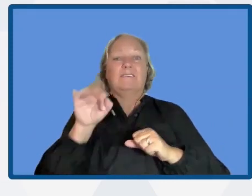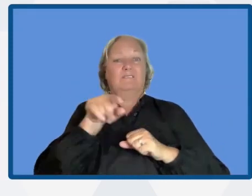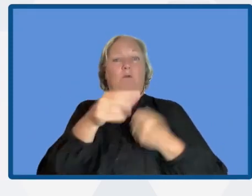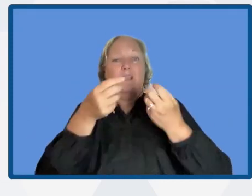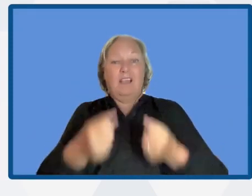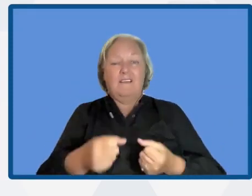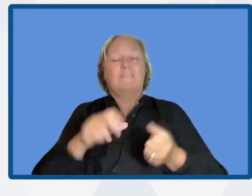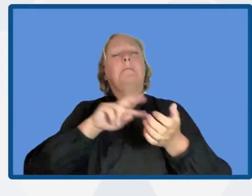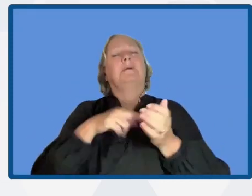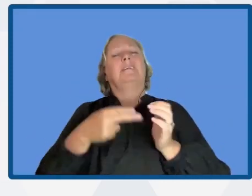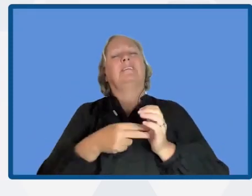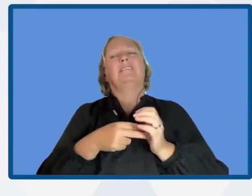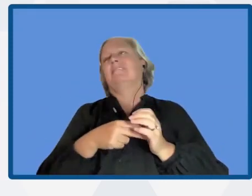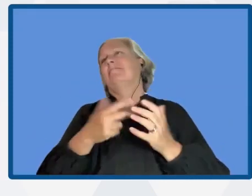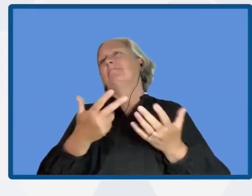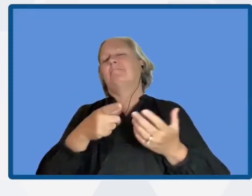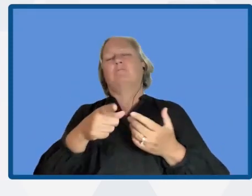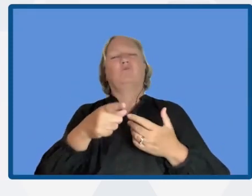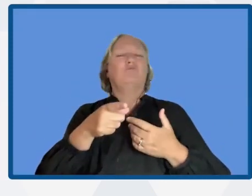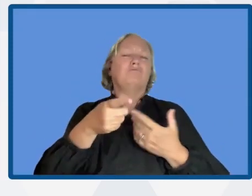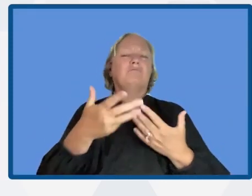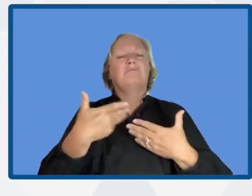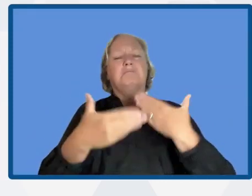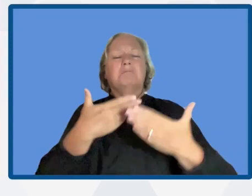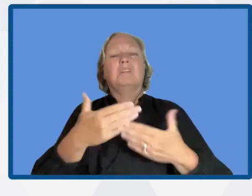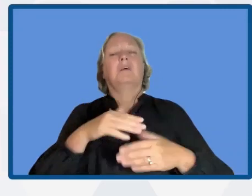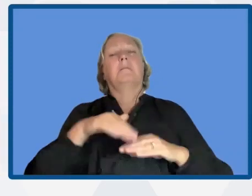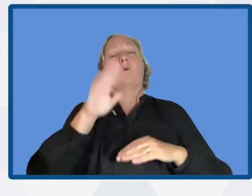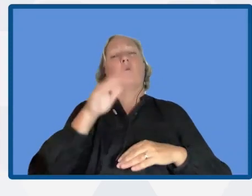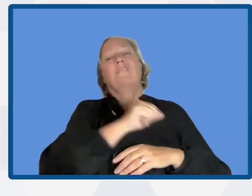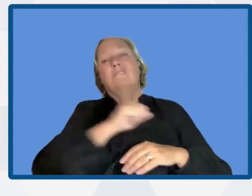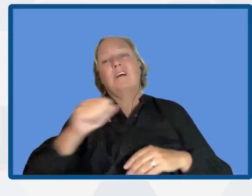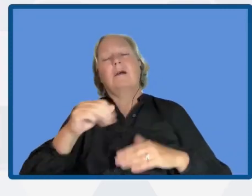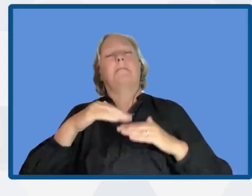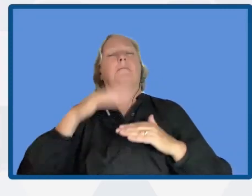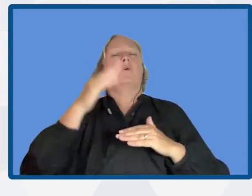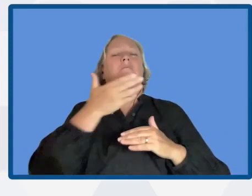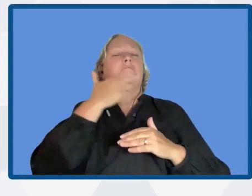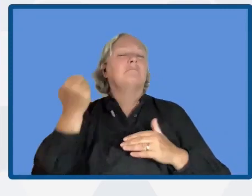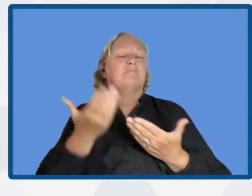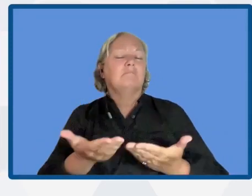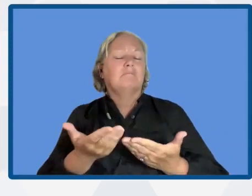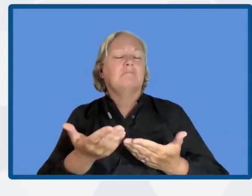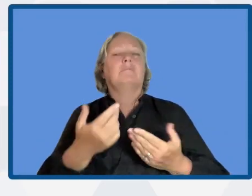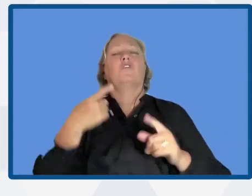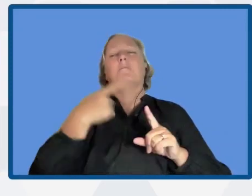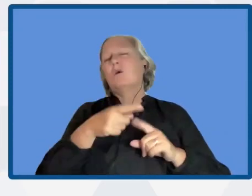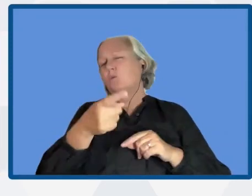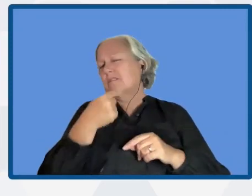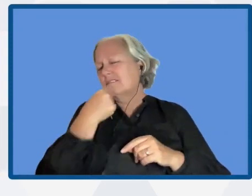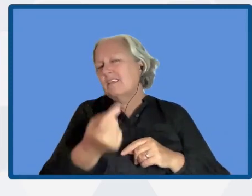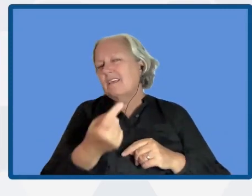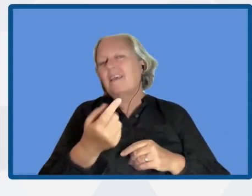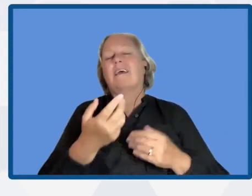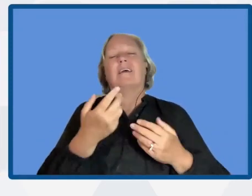recovery, as you mentioned, will also be faster and more efficient. Finally, you mentioned this dialogue between science